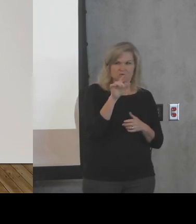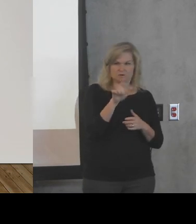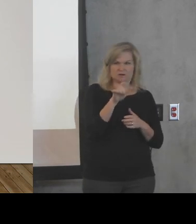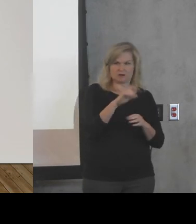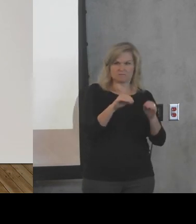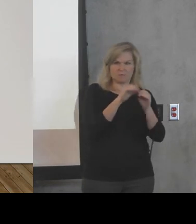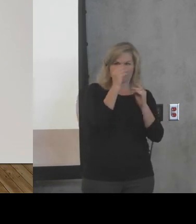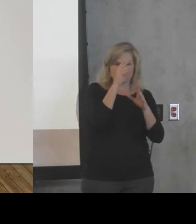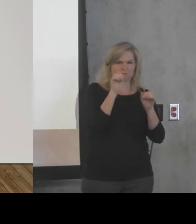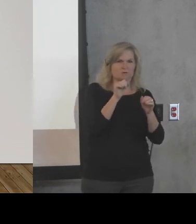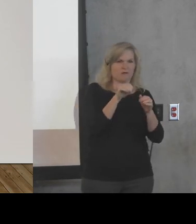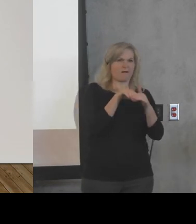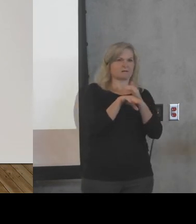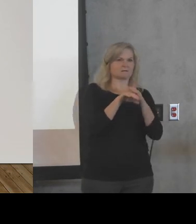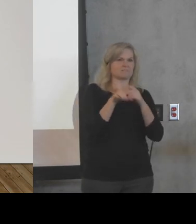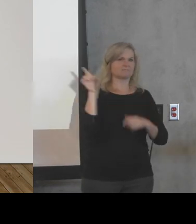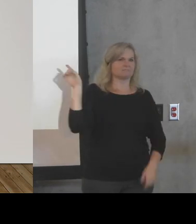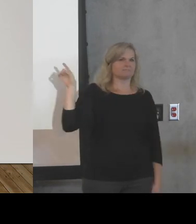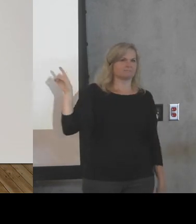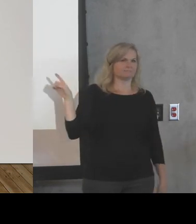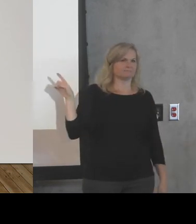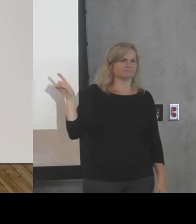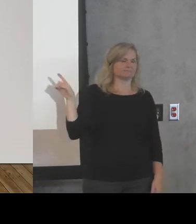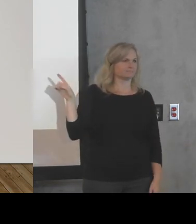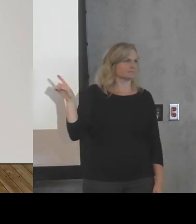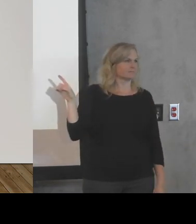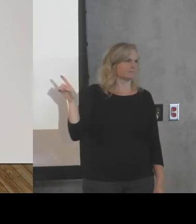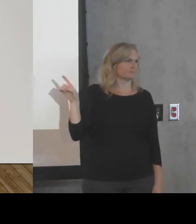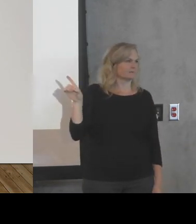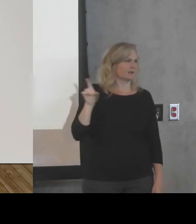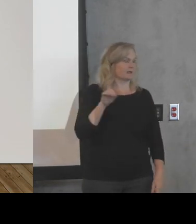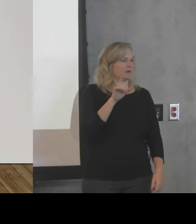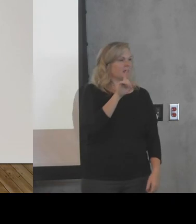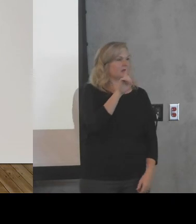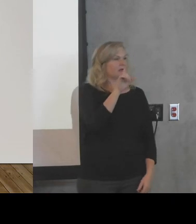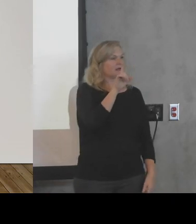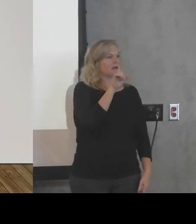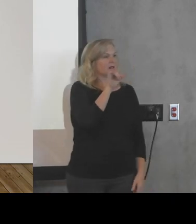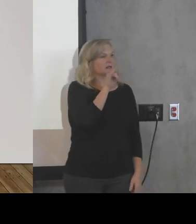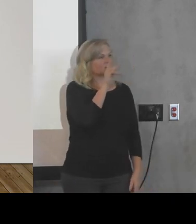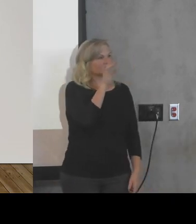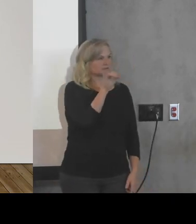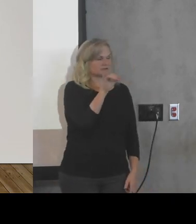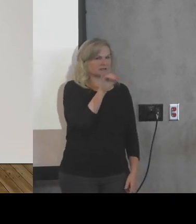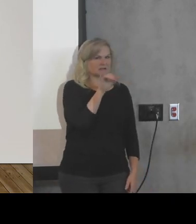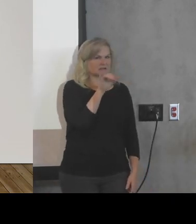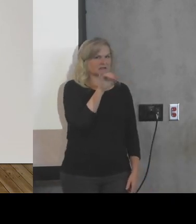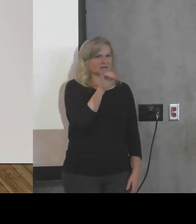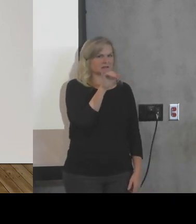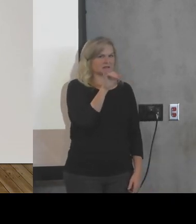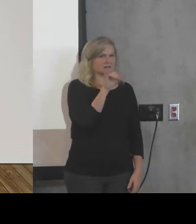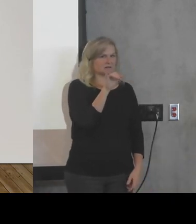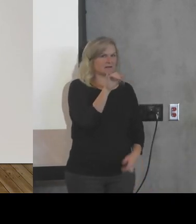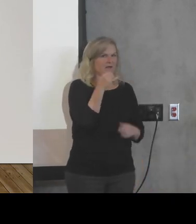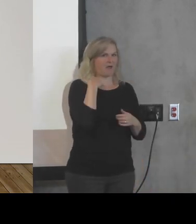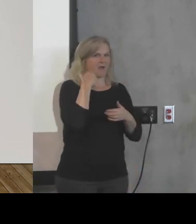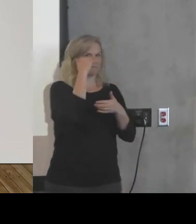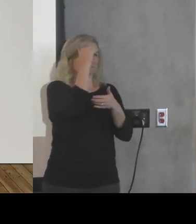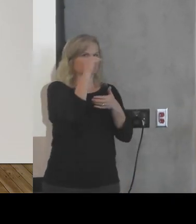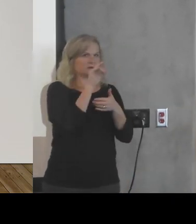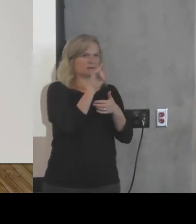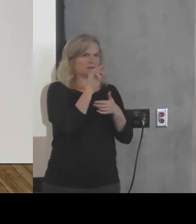more information. The one on the literacy how, you can click on the little links in the